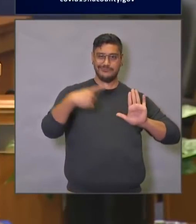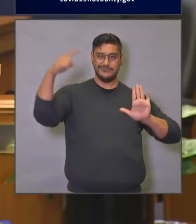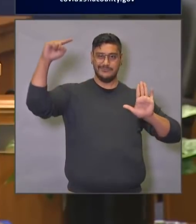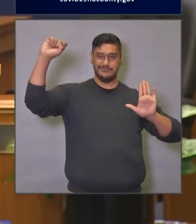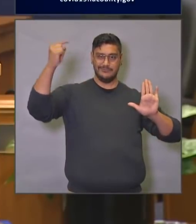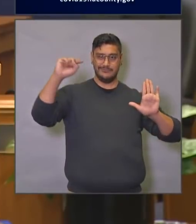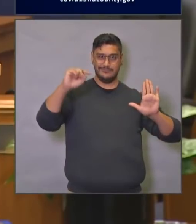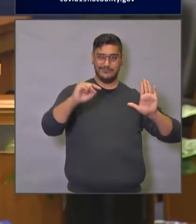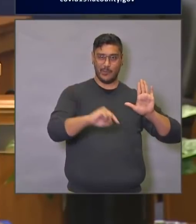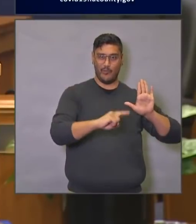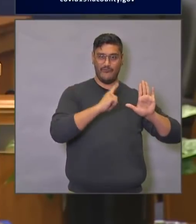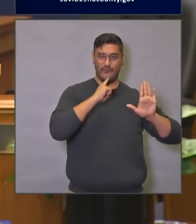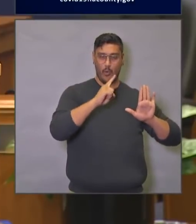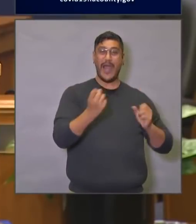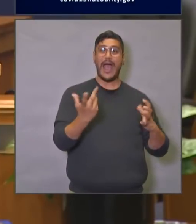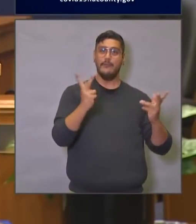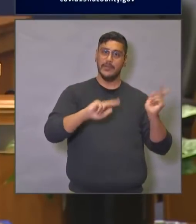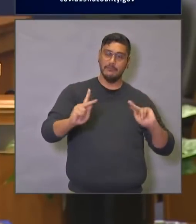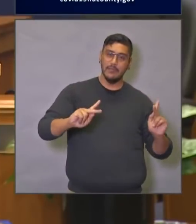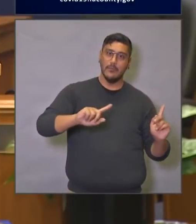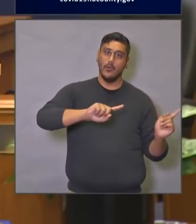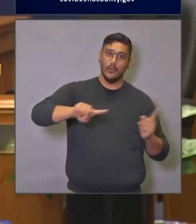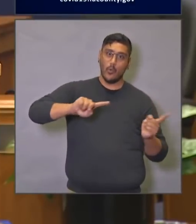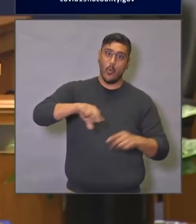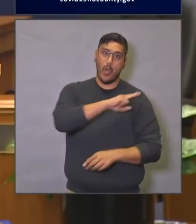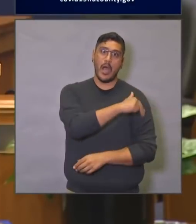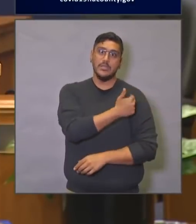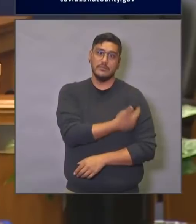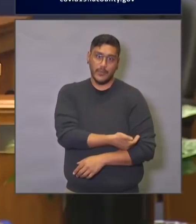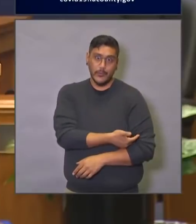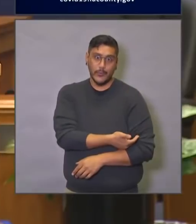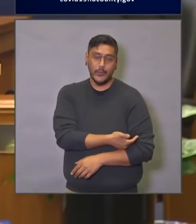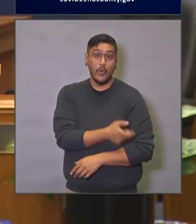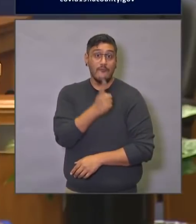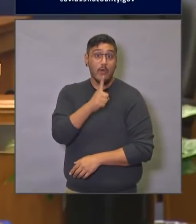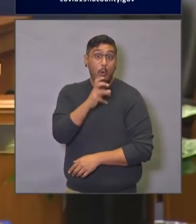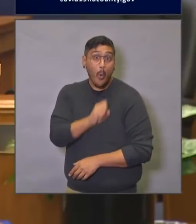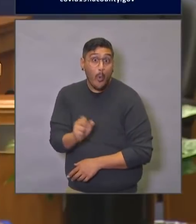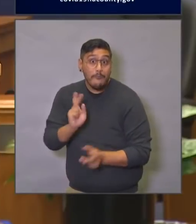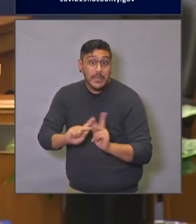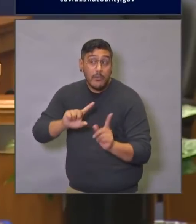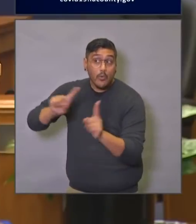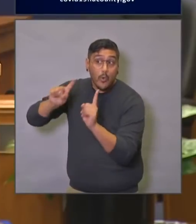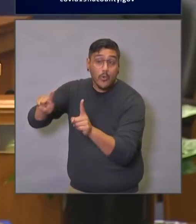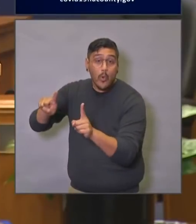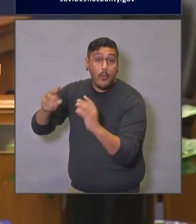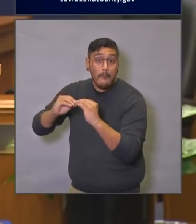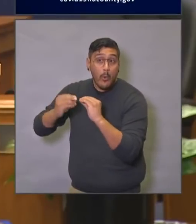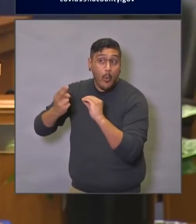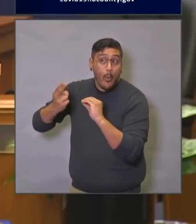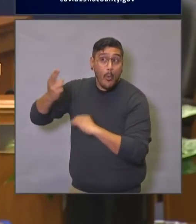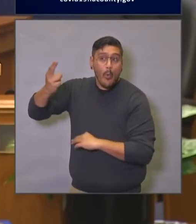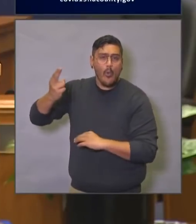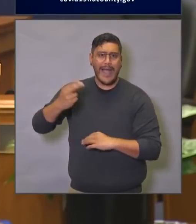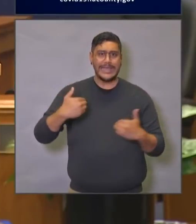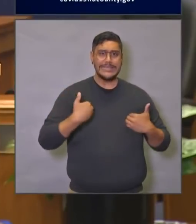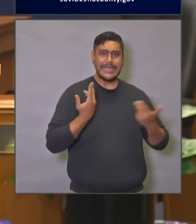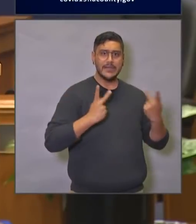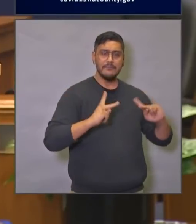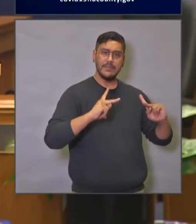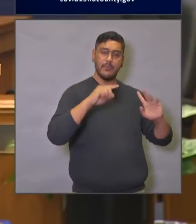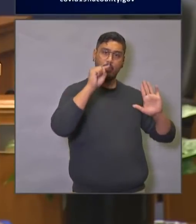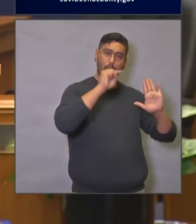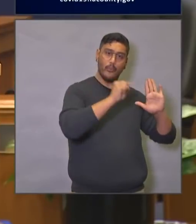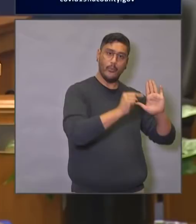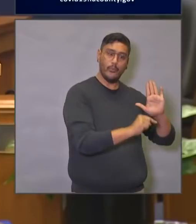the hospitalizations and the for older people, an increasing line for younger people, is that they may have a shorter lengths of stay